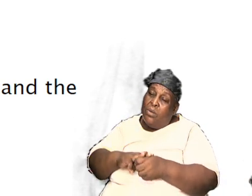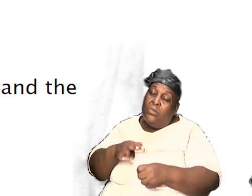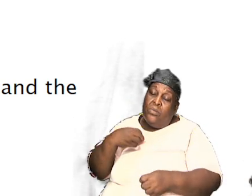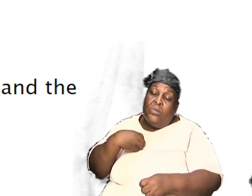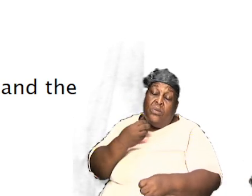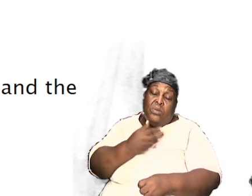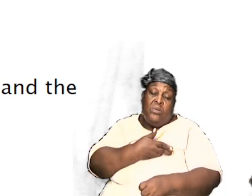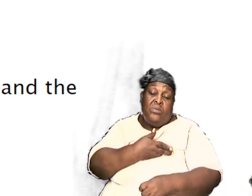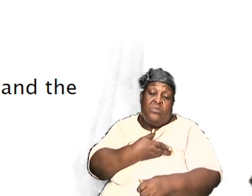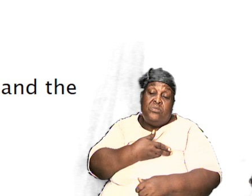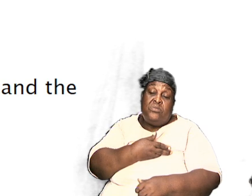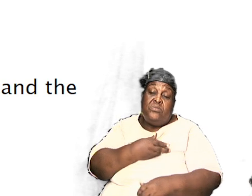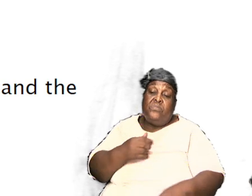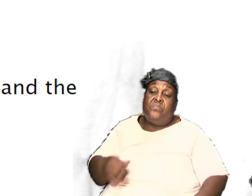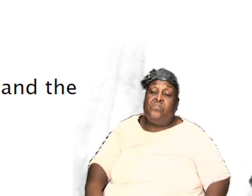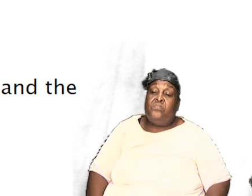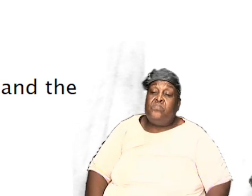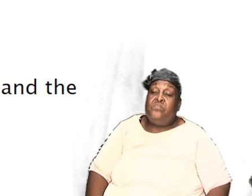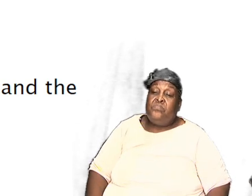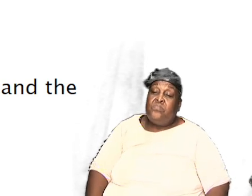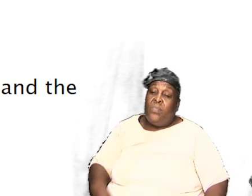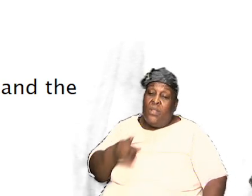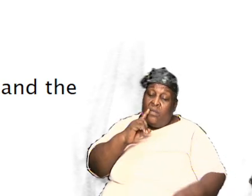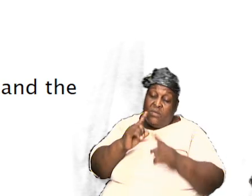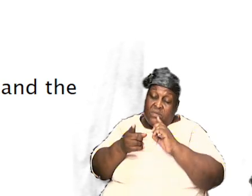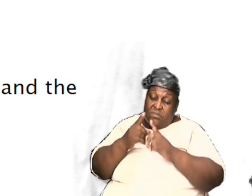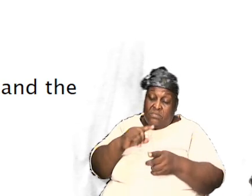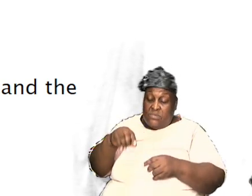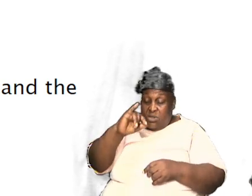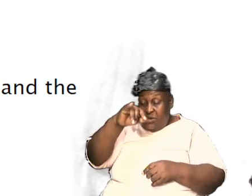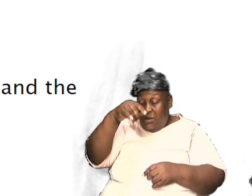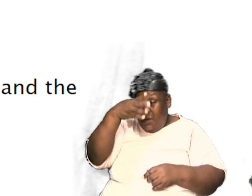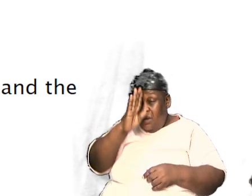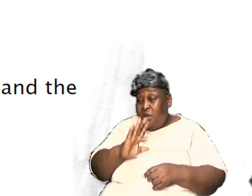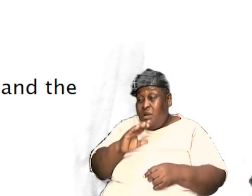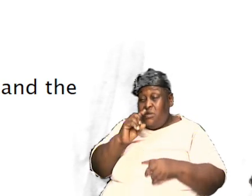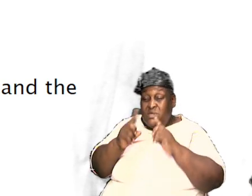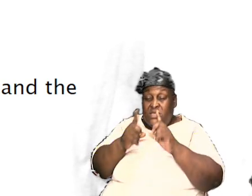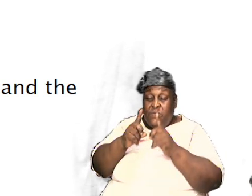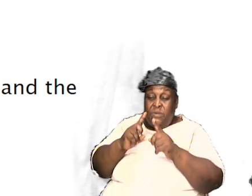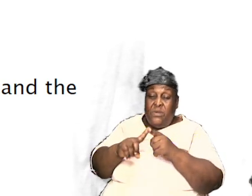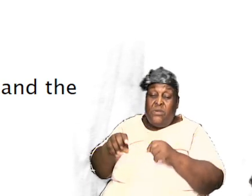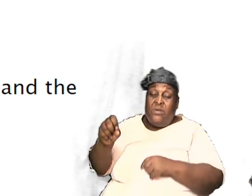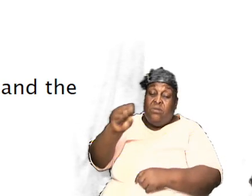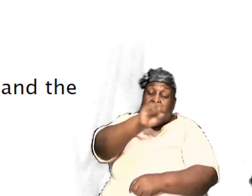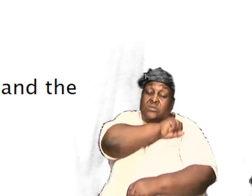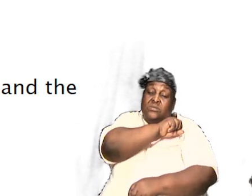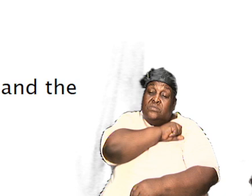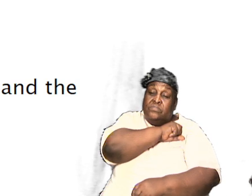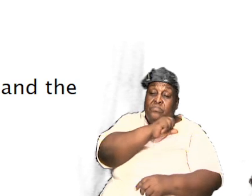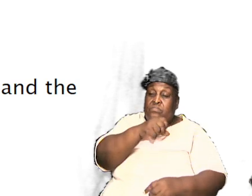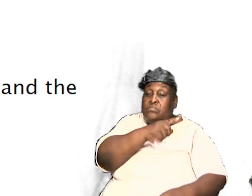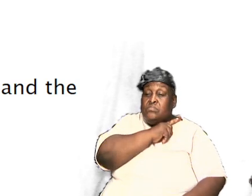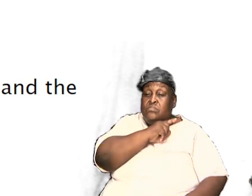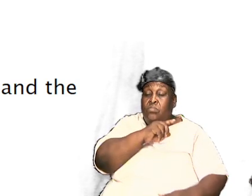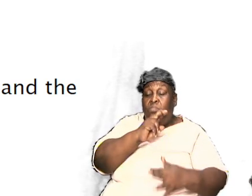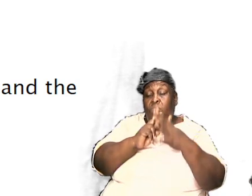and he talked to Saul because the prophet upbraided him.